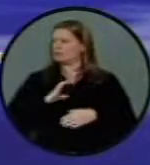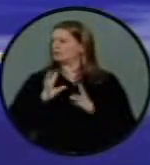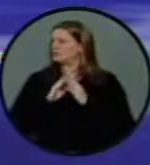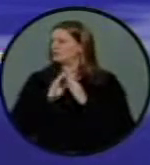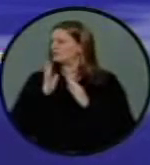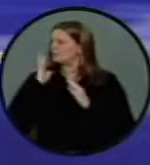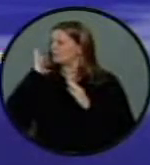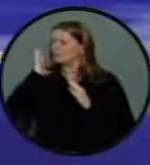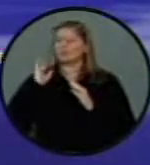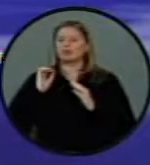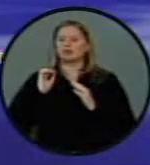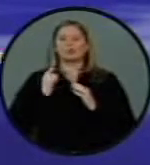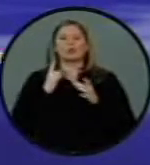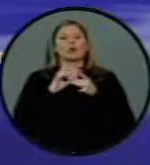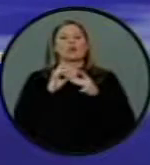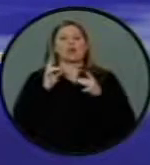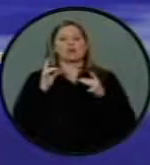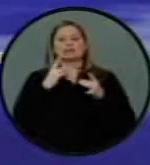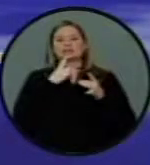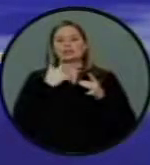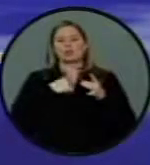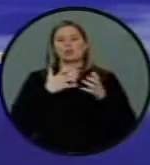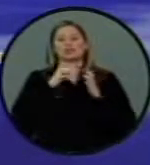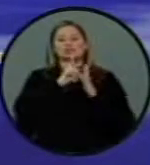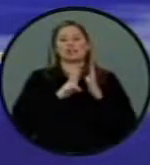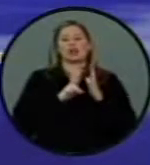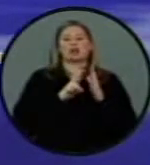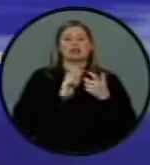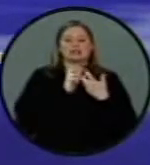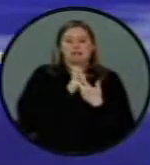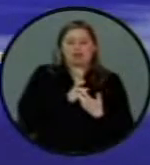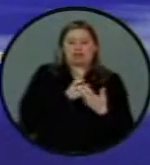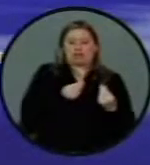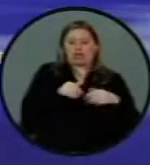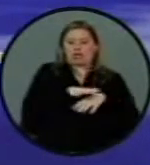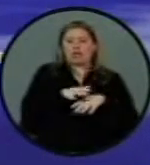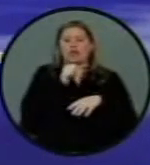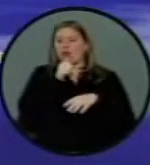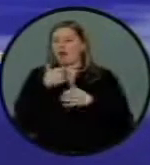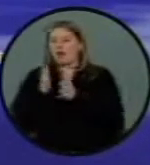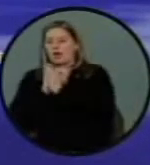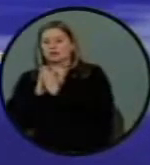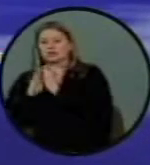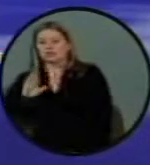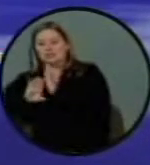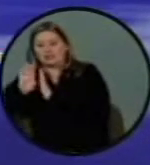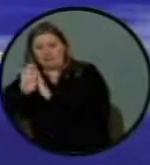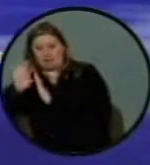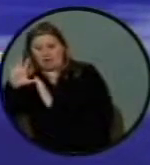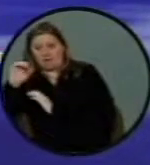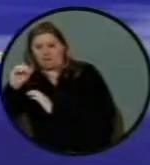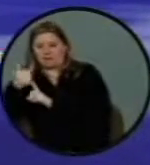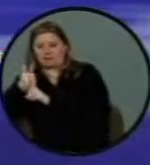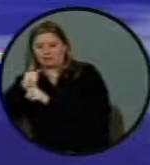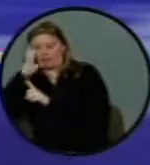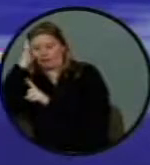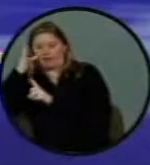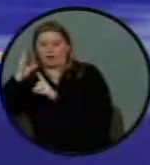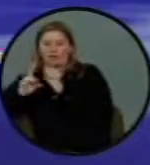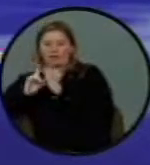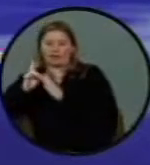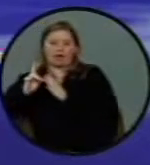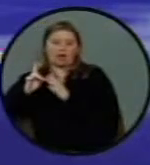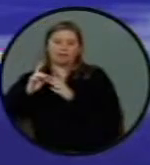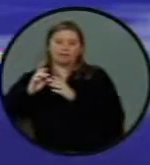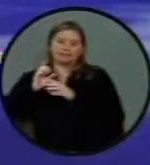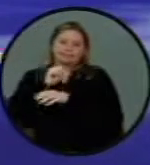previously. There was a comment that we want to design with the land, not have development determine what the land should look like, or there's a quote sort of like that. And the